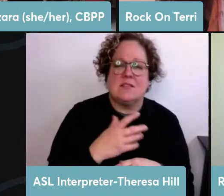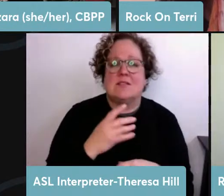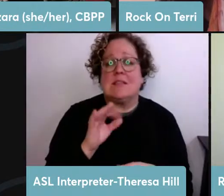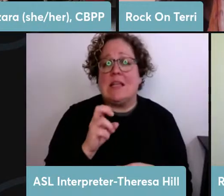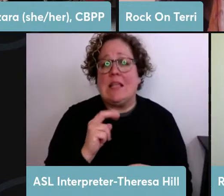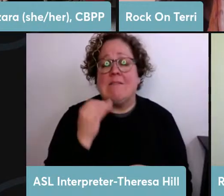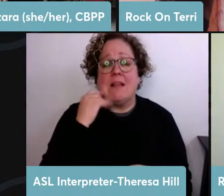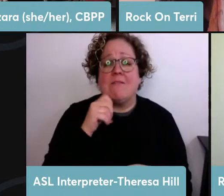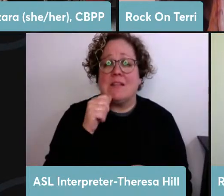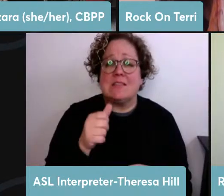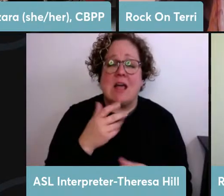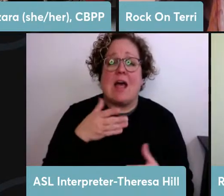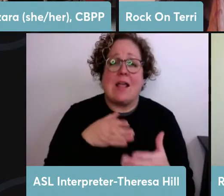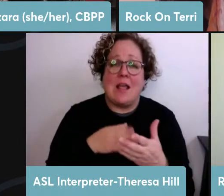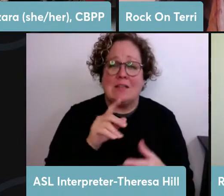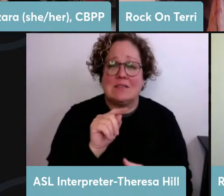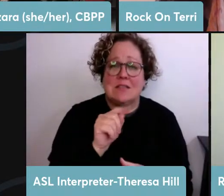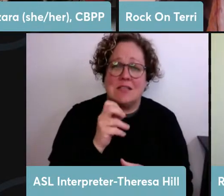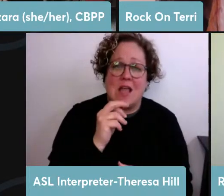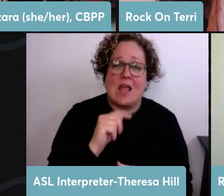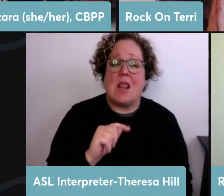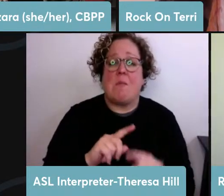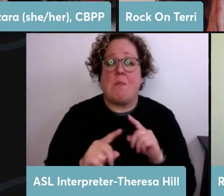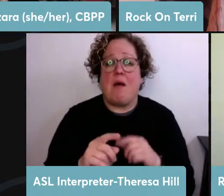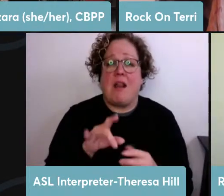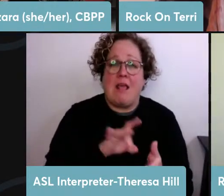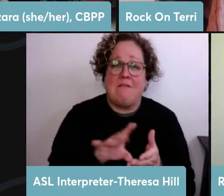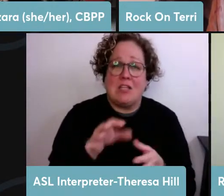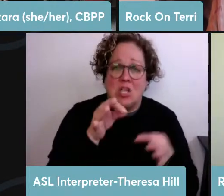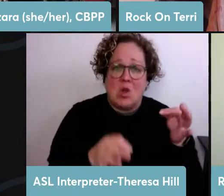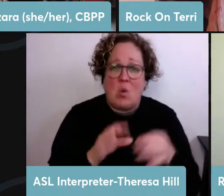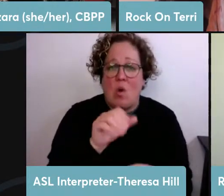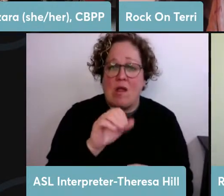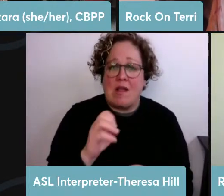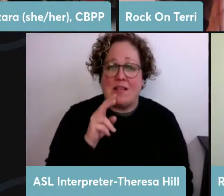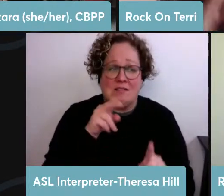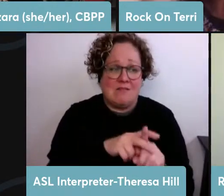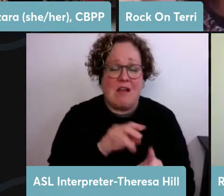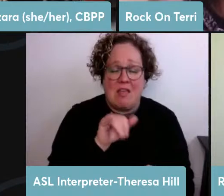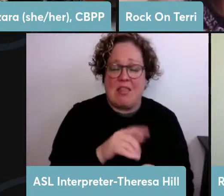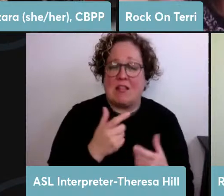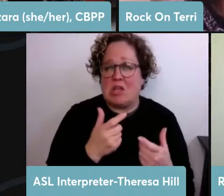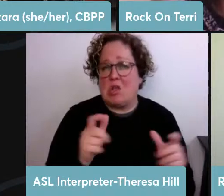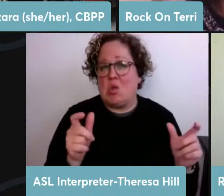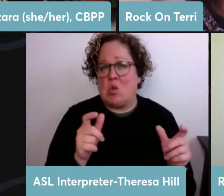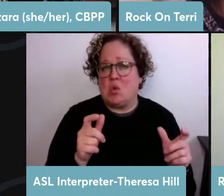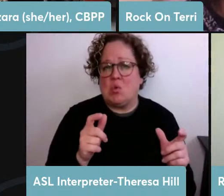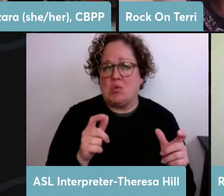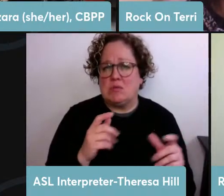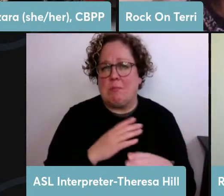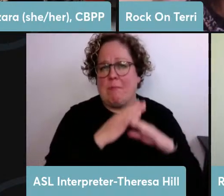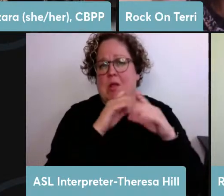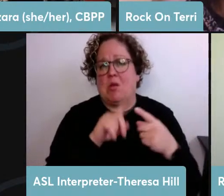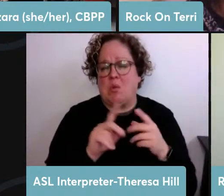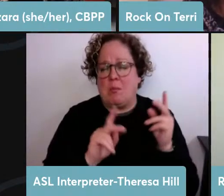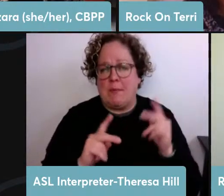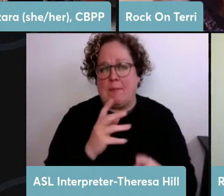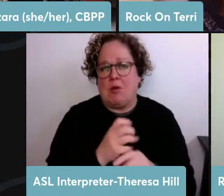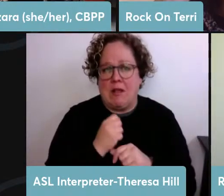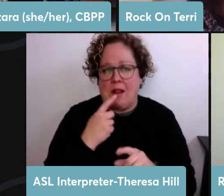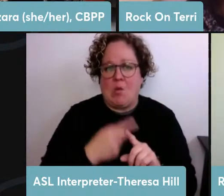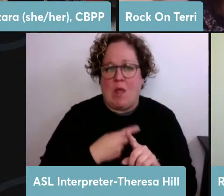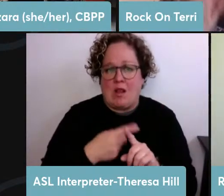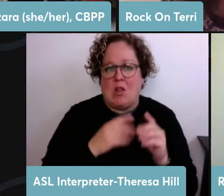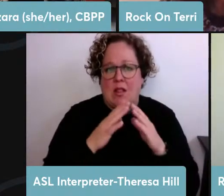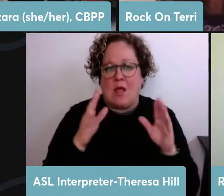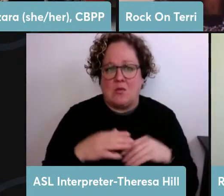a tenant, the mere fact that an eviction court case has been filed can be a huge impediment to people securing rental housing. So